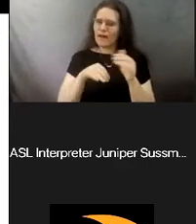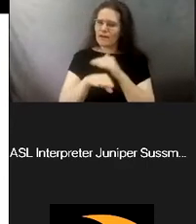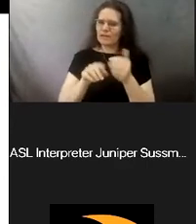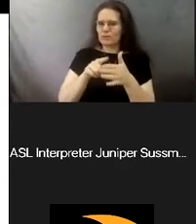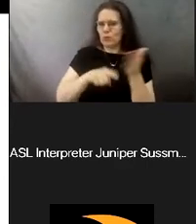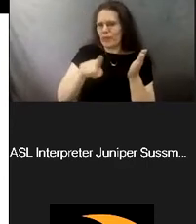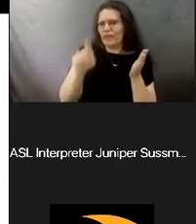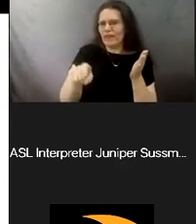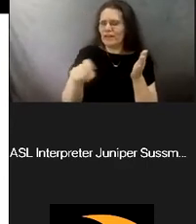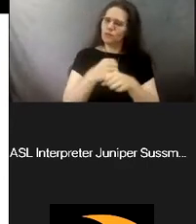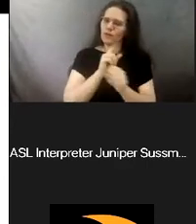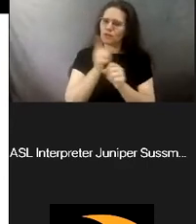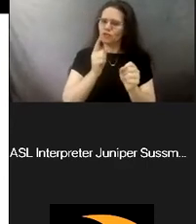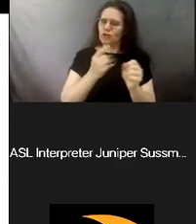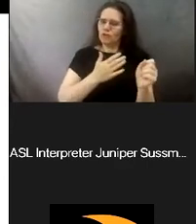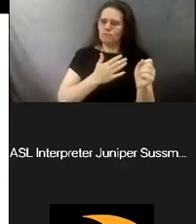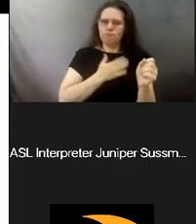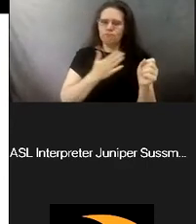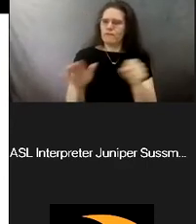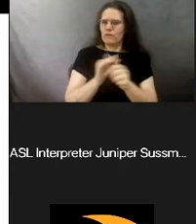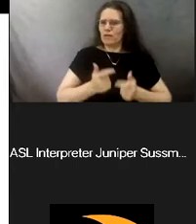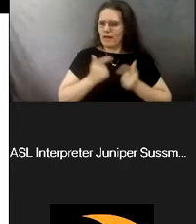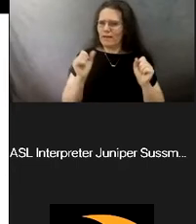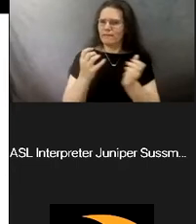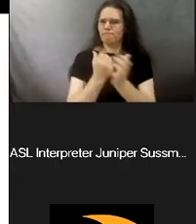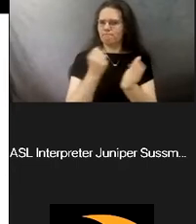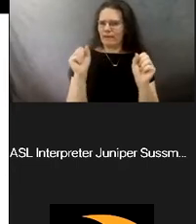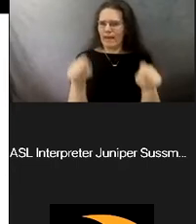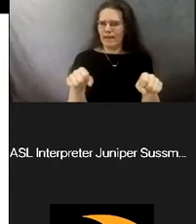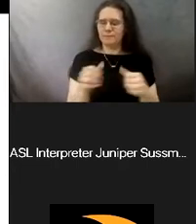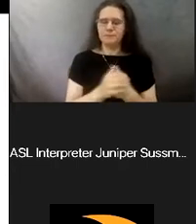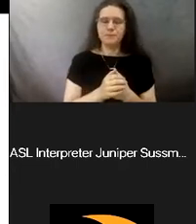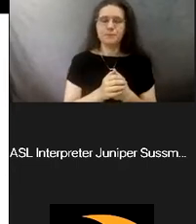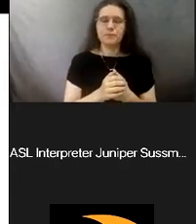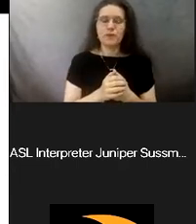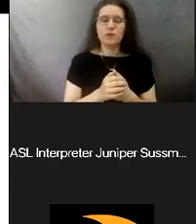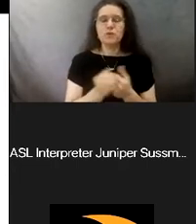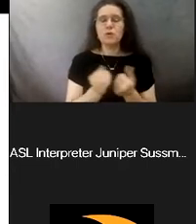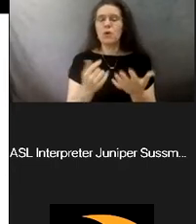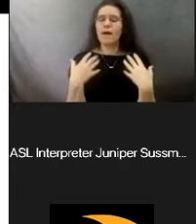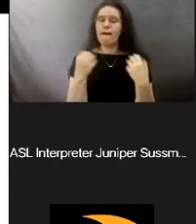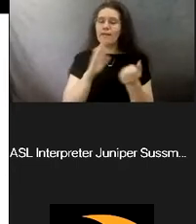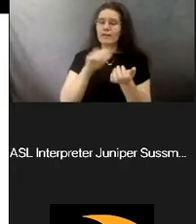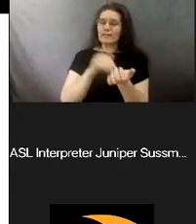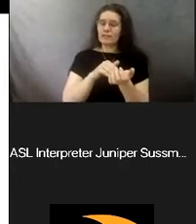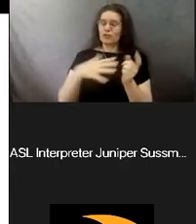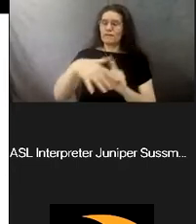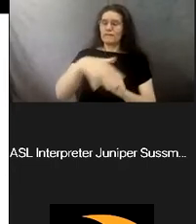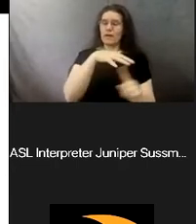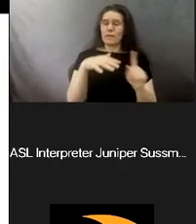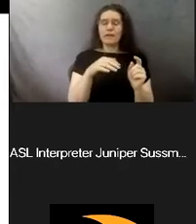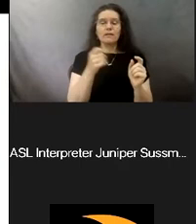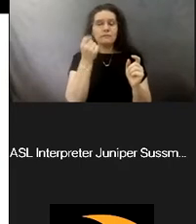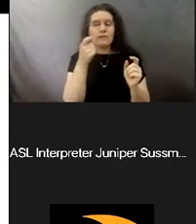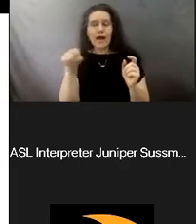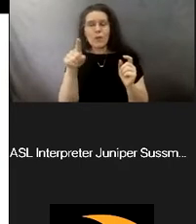So some of the things that we can do in our health center environments, and I'll challenge everybody to kind of think beyond and stretch